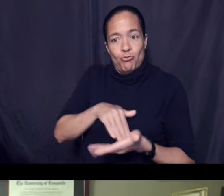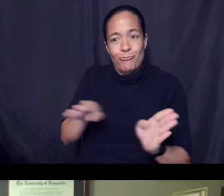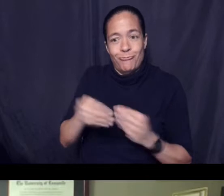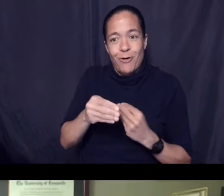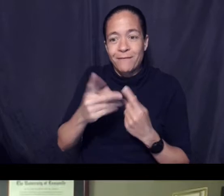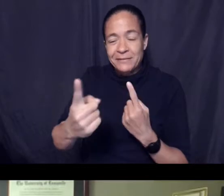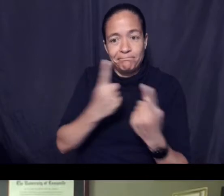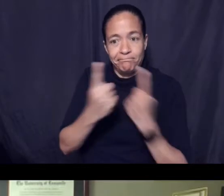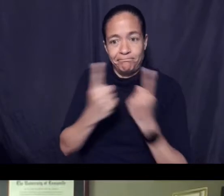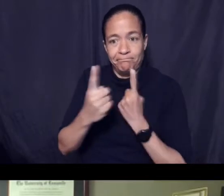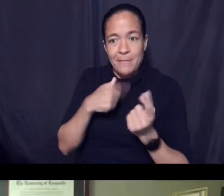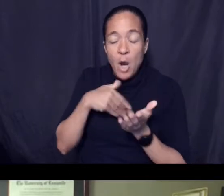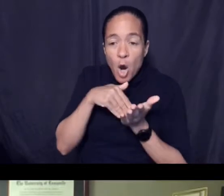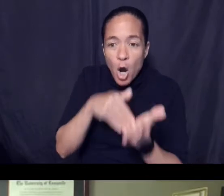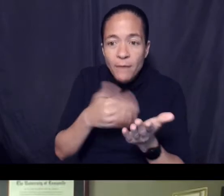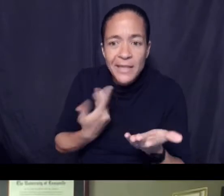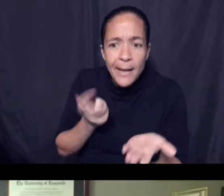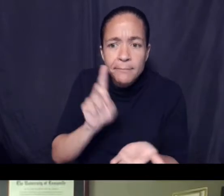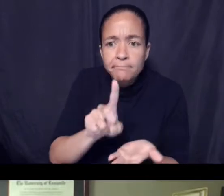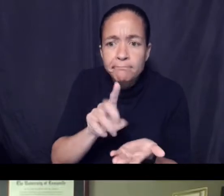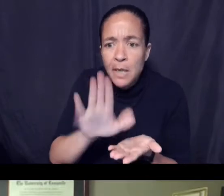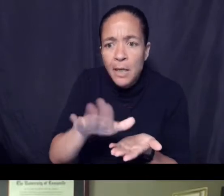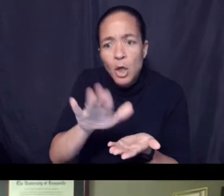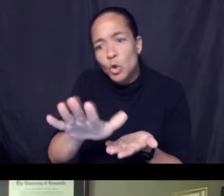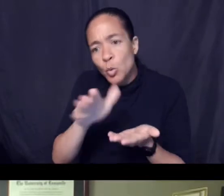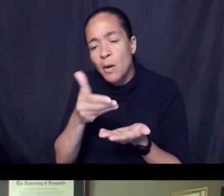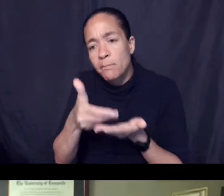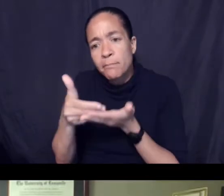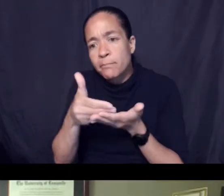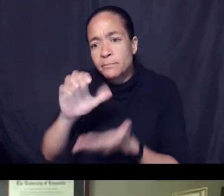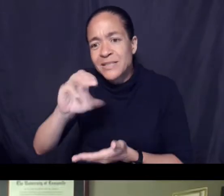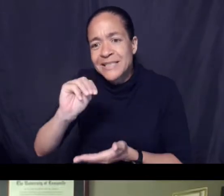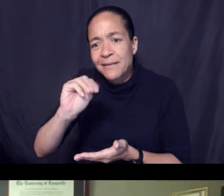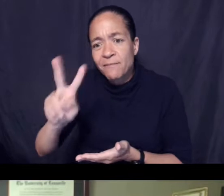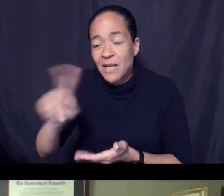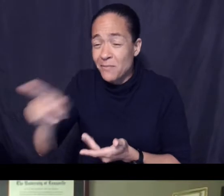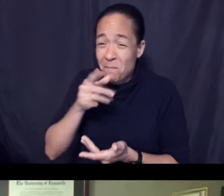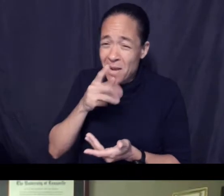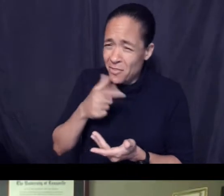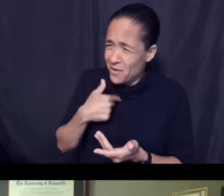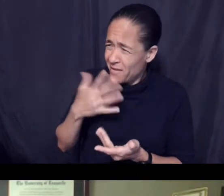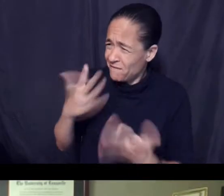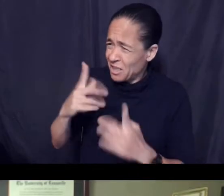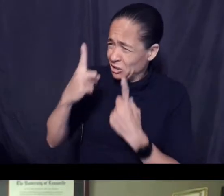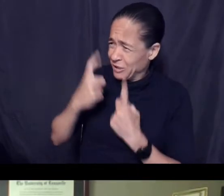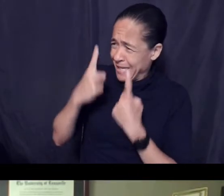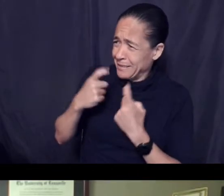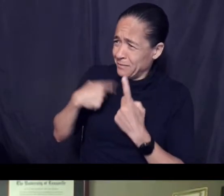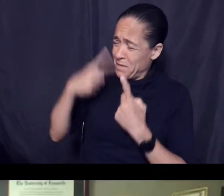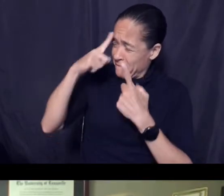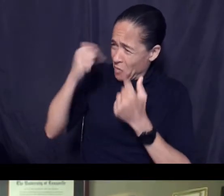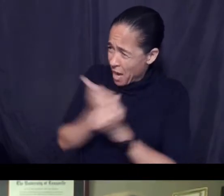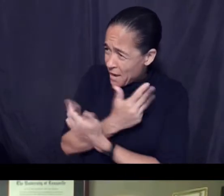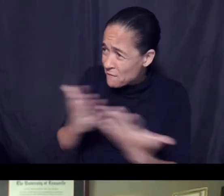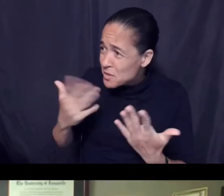to go talk to a parent or family of an affected baby, the mother will say, "But I was tested for everything. I've never